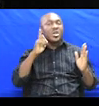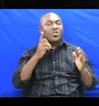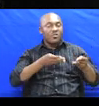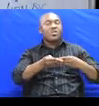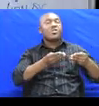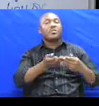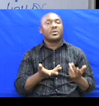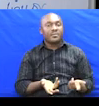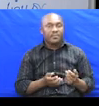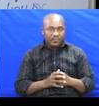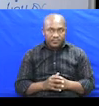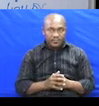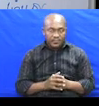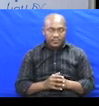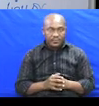Characteristics